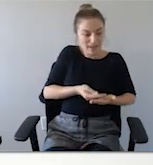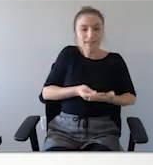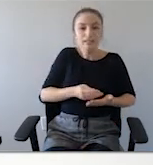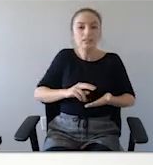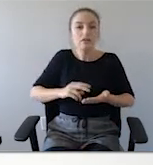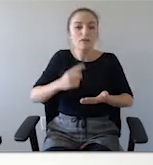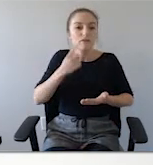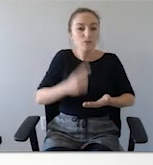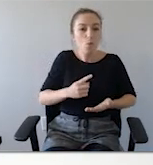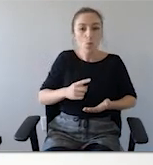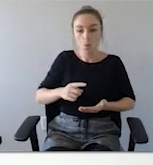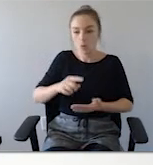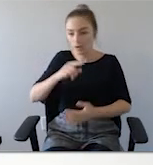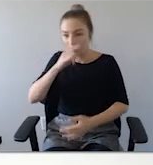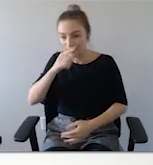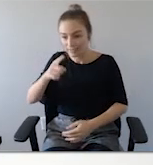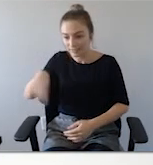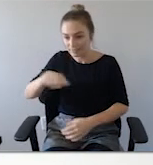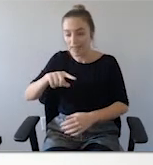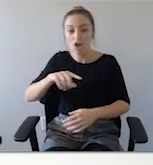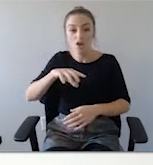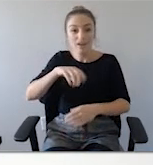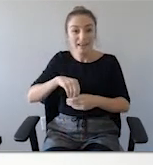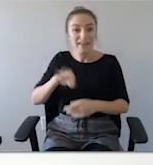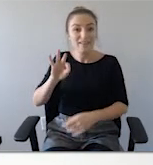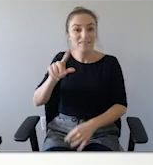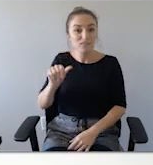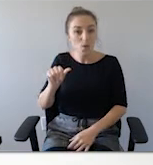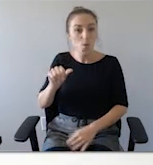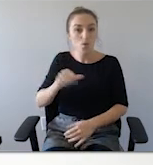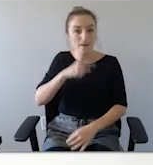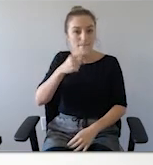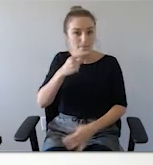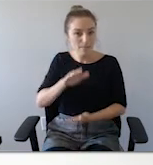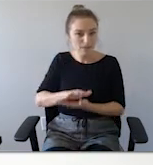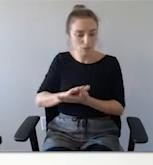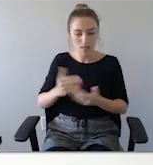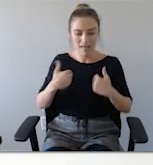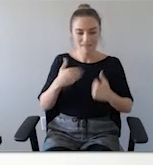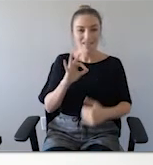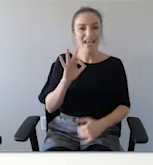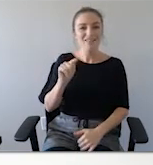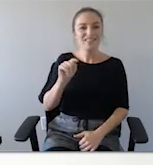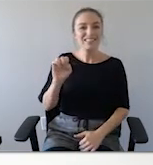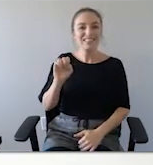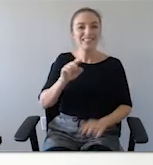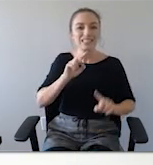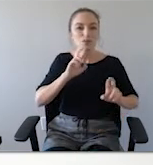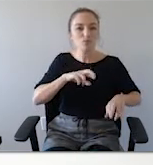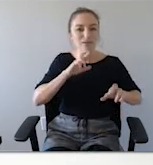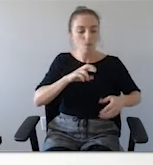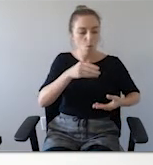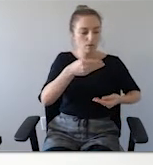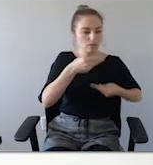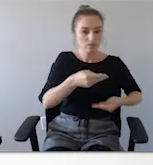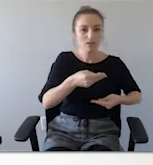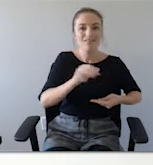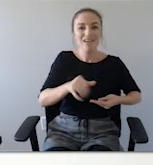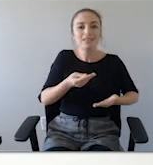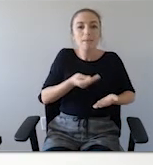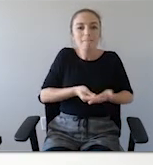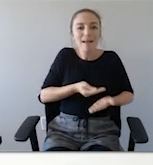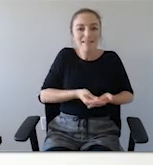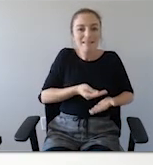a Florida public school, they get these FTE reports, and that's the money that comes in. The matrices, so